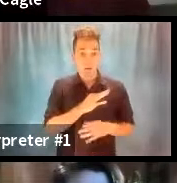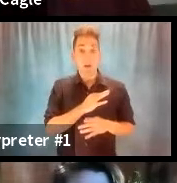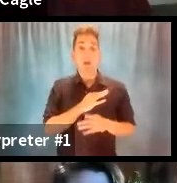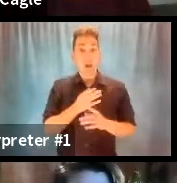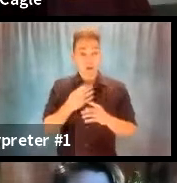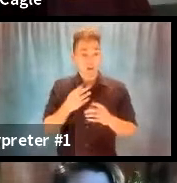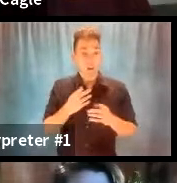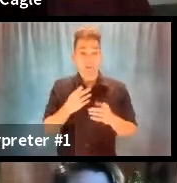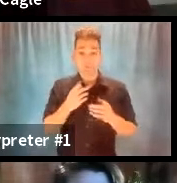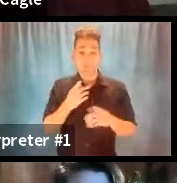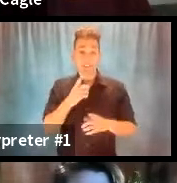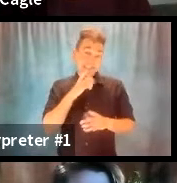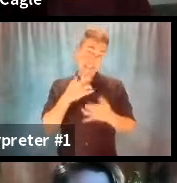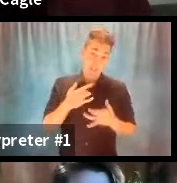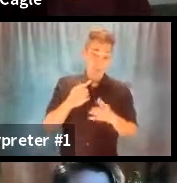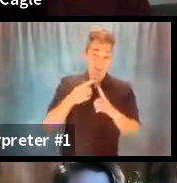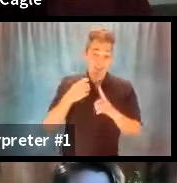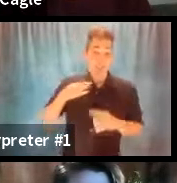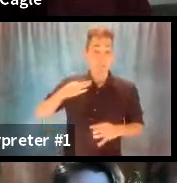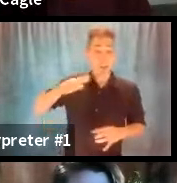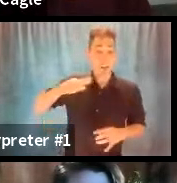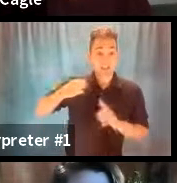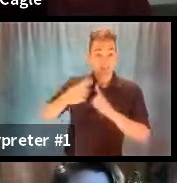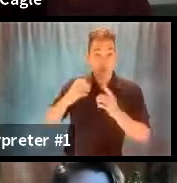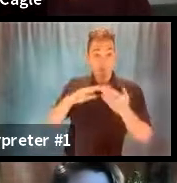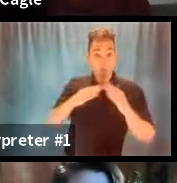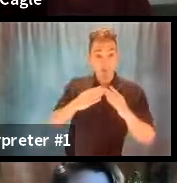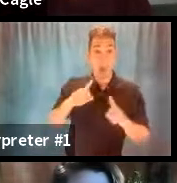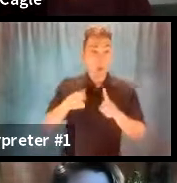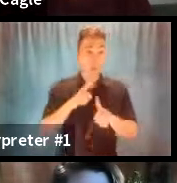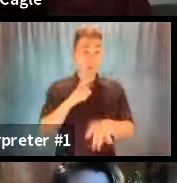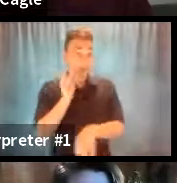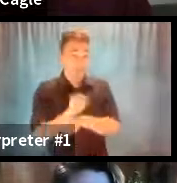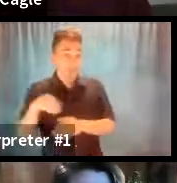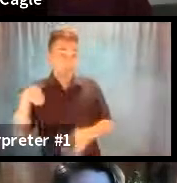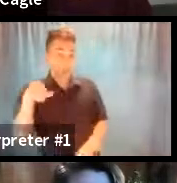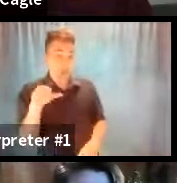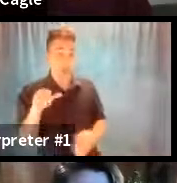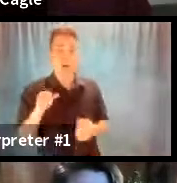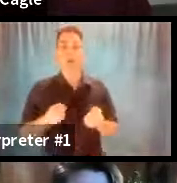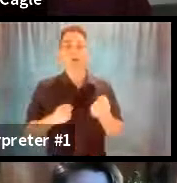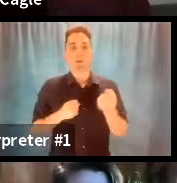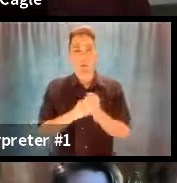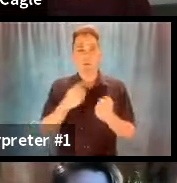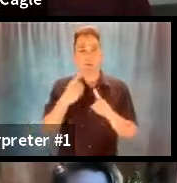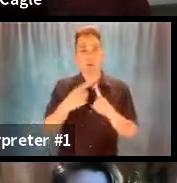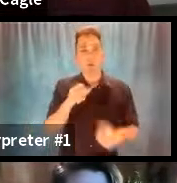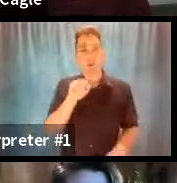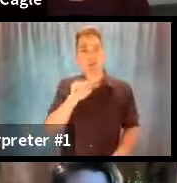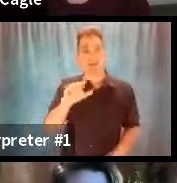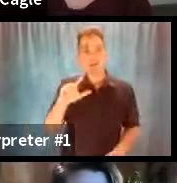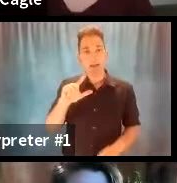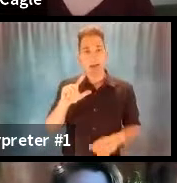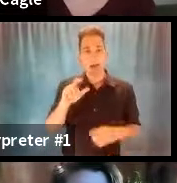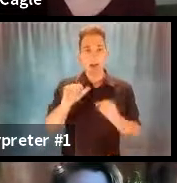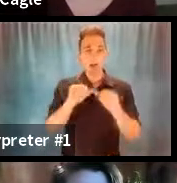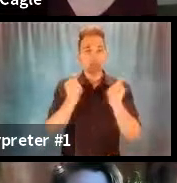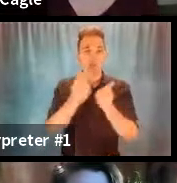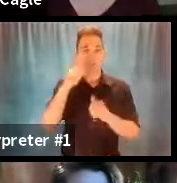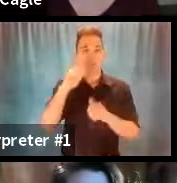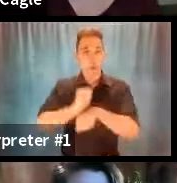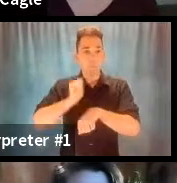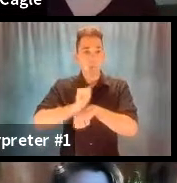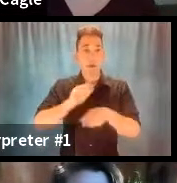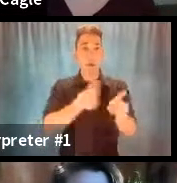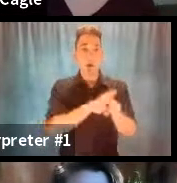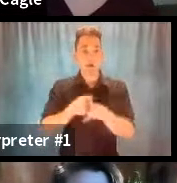our community. And when we have had paid staff, they have been supported by the St. Louis Agency on Training and Employment and